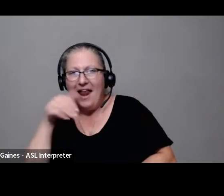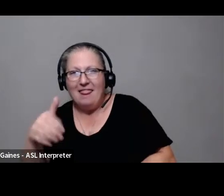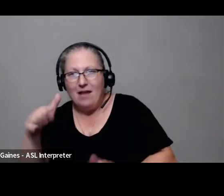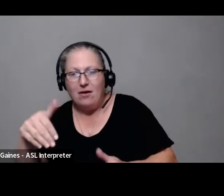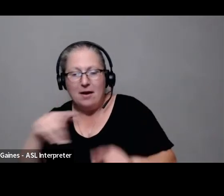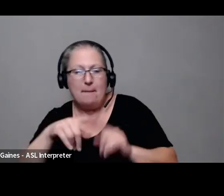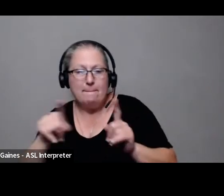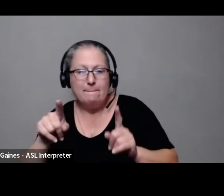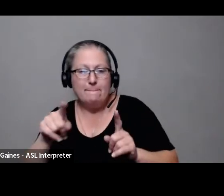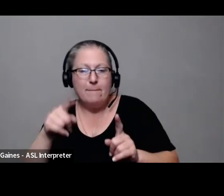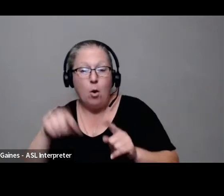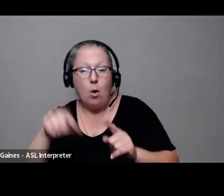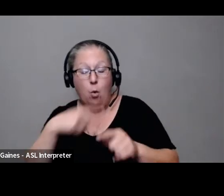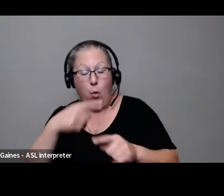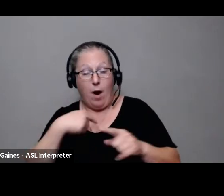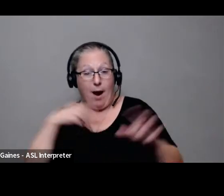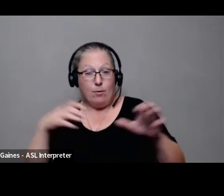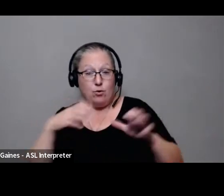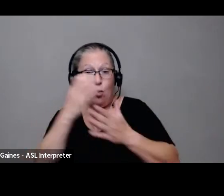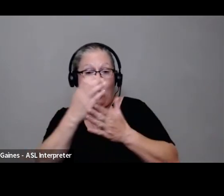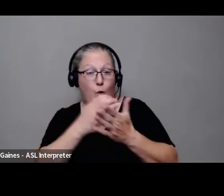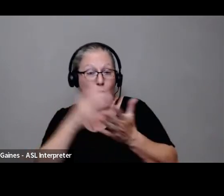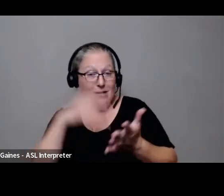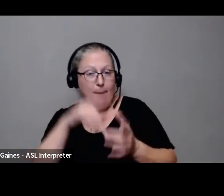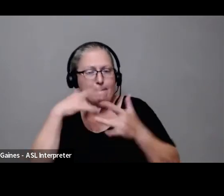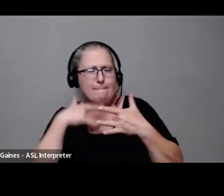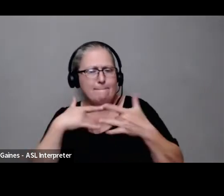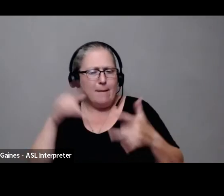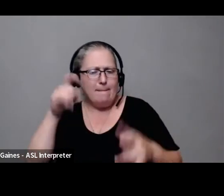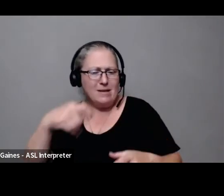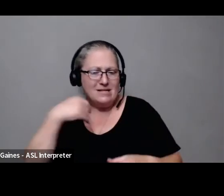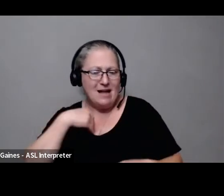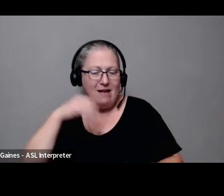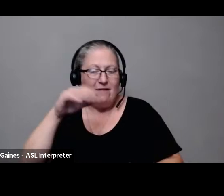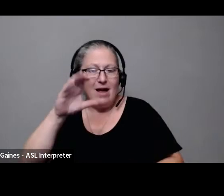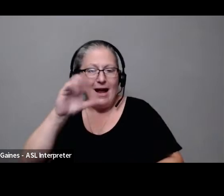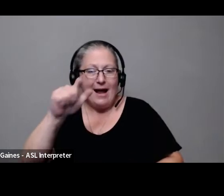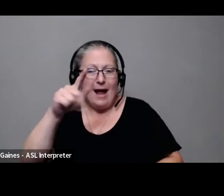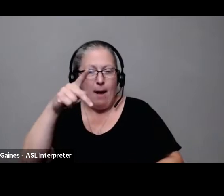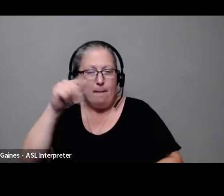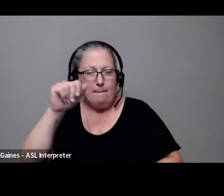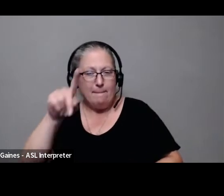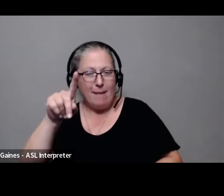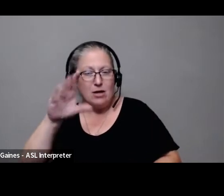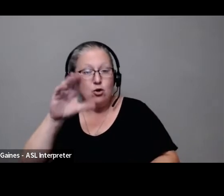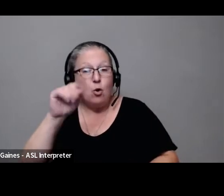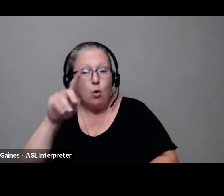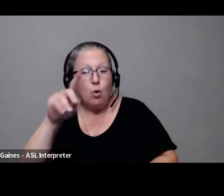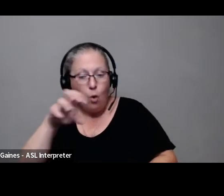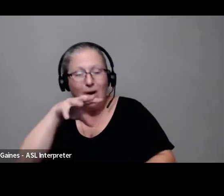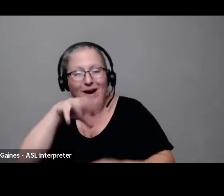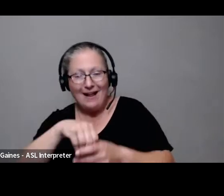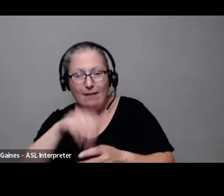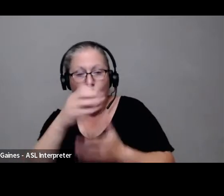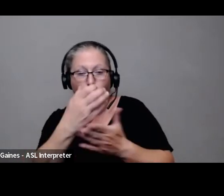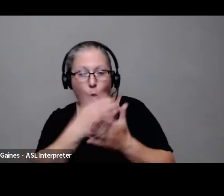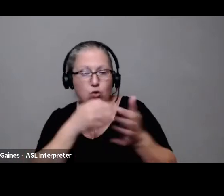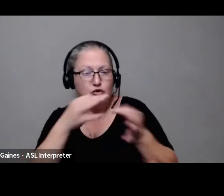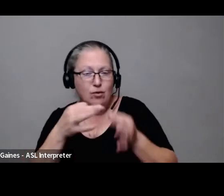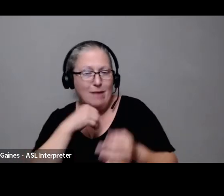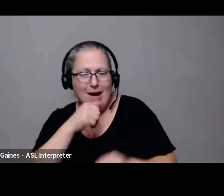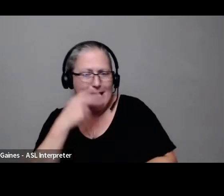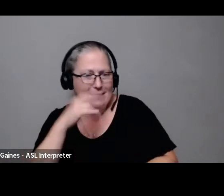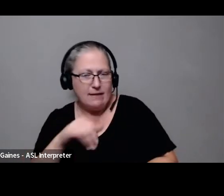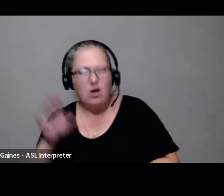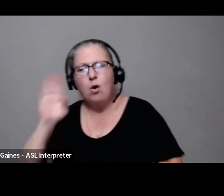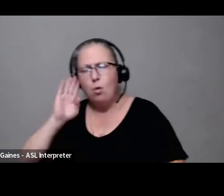But when I'm doing course of study, usually you have to have a CalPADS code in the course description. I didn't see that. We will put that on. We'll